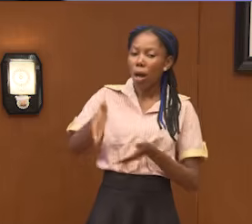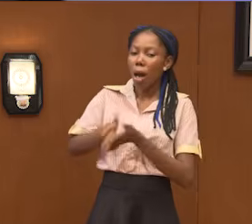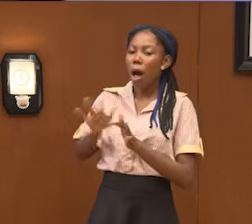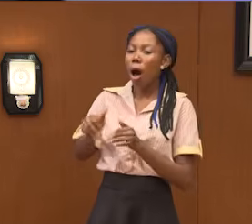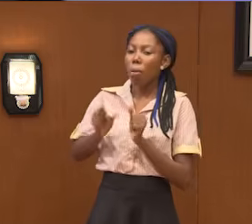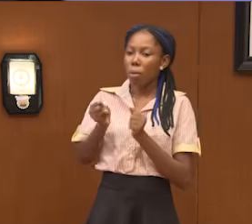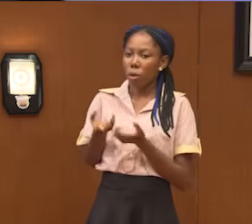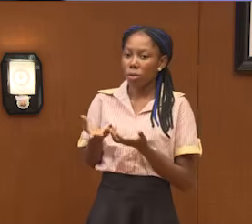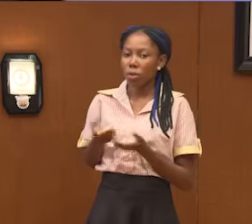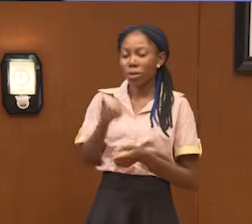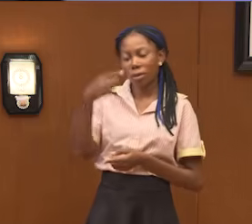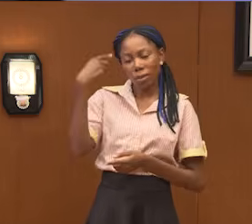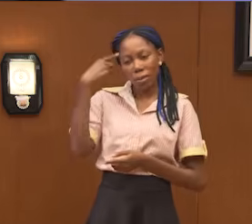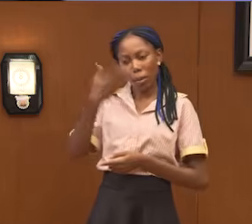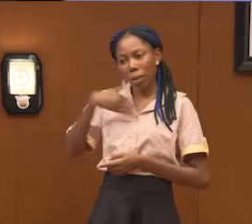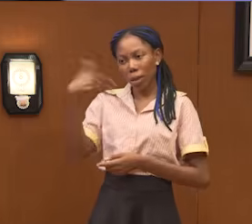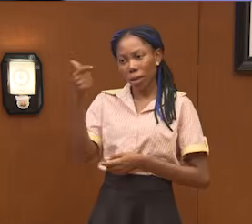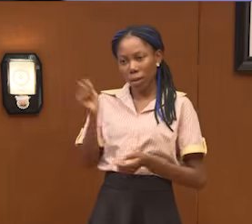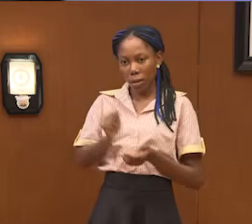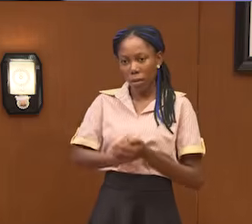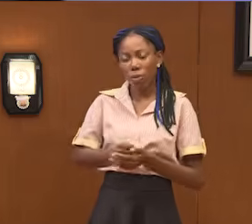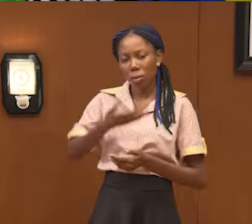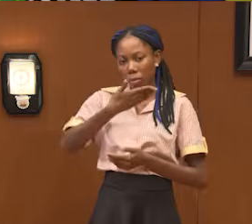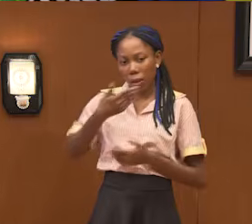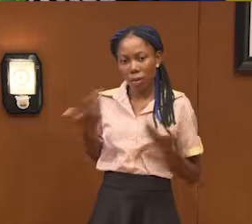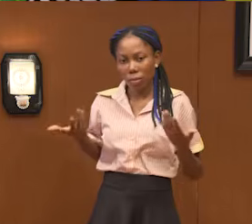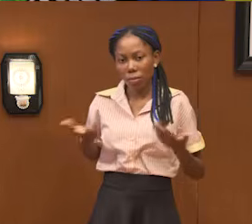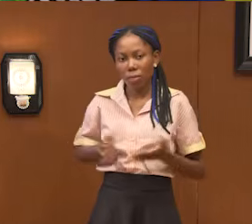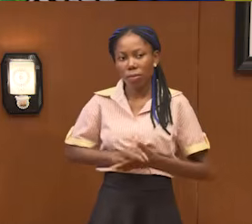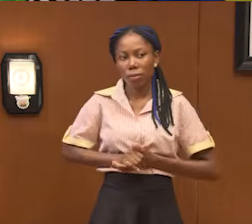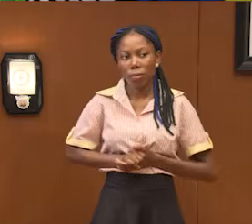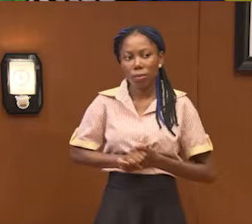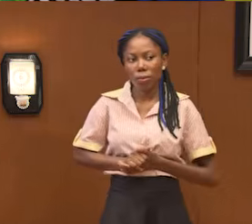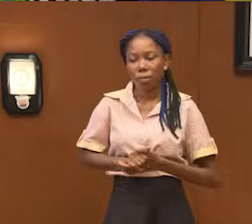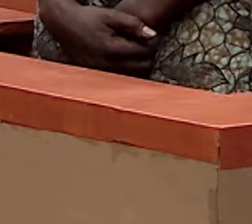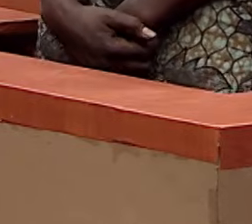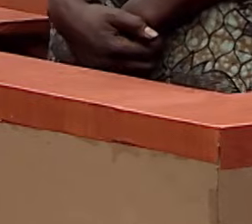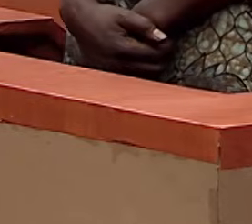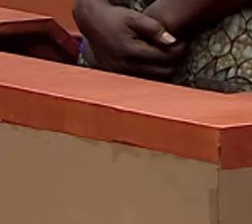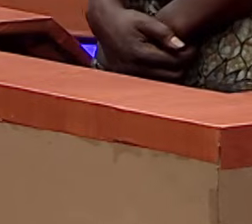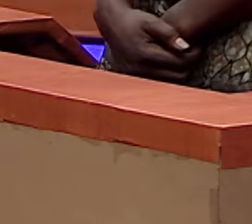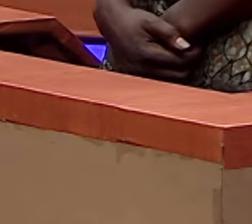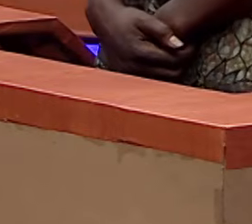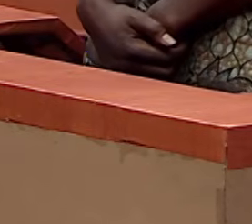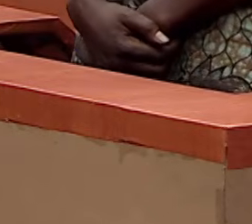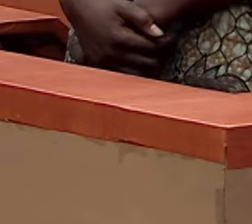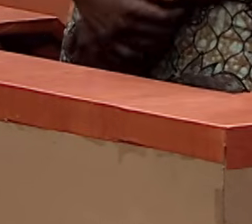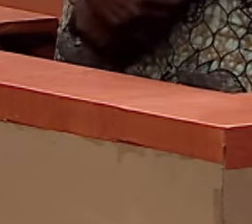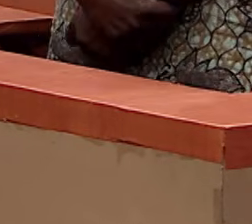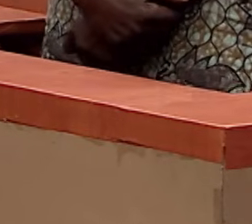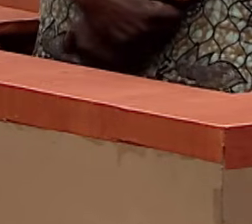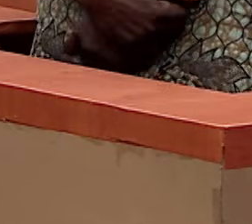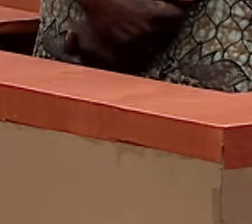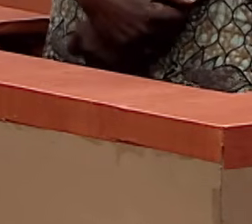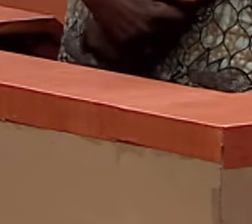manage? 10,000. 10,000 naira. Okay. All right then. It appears the couple still has